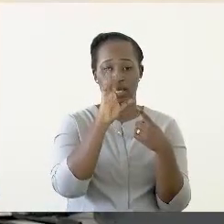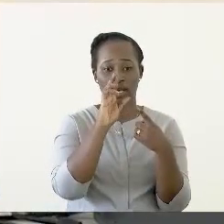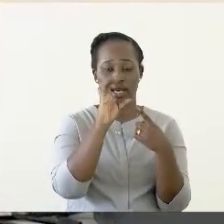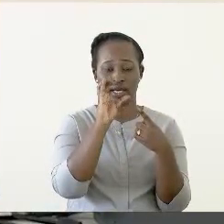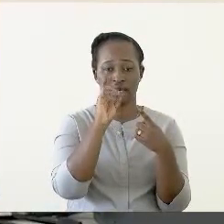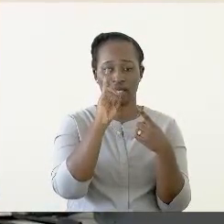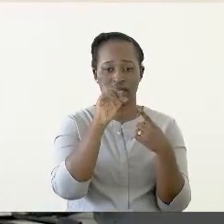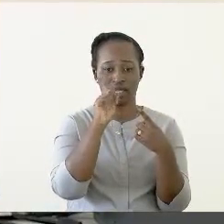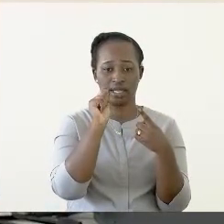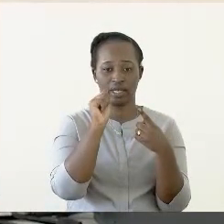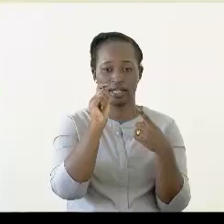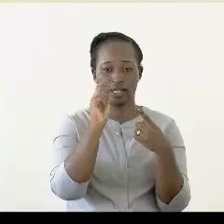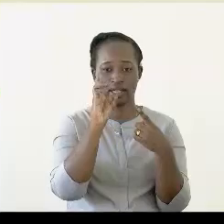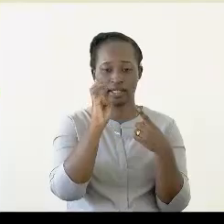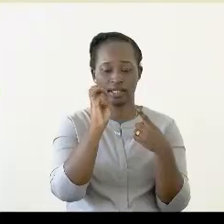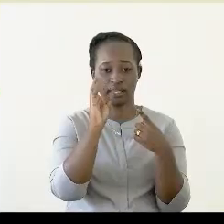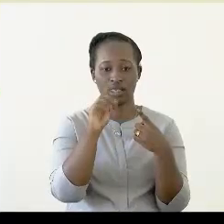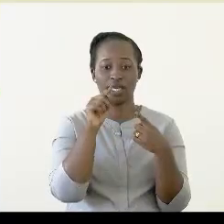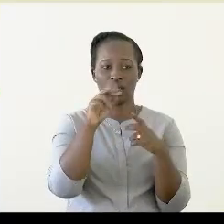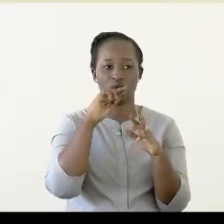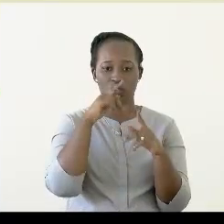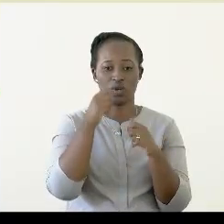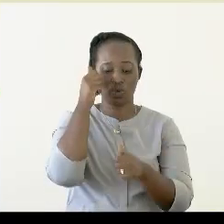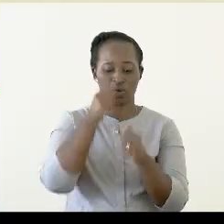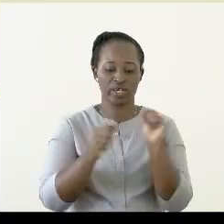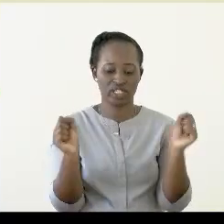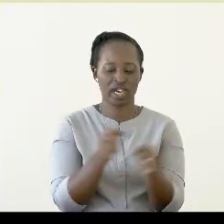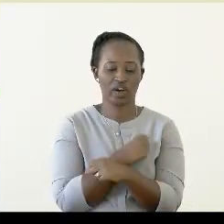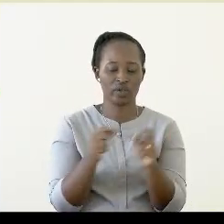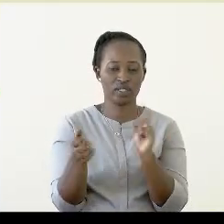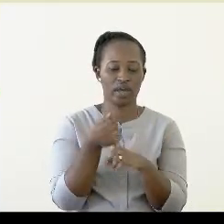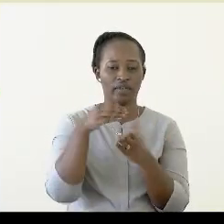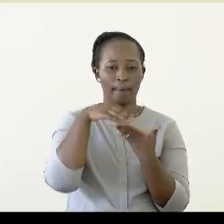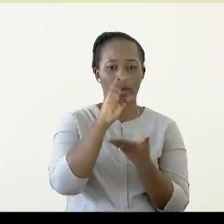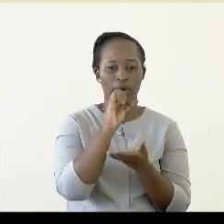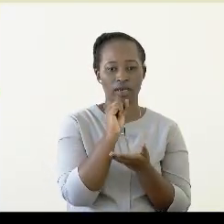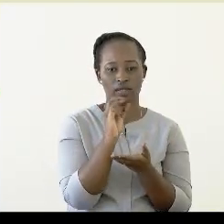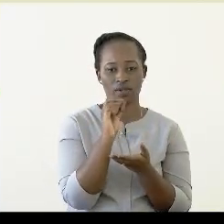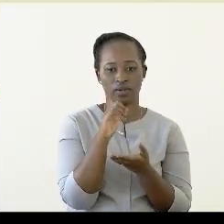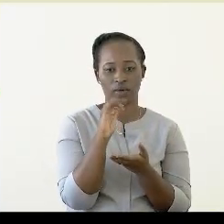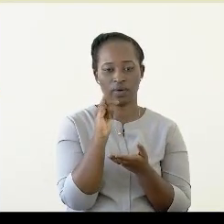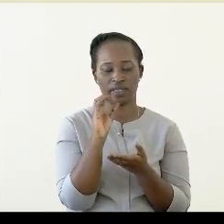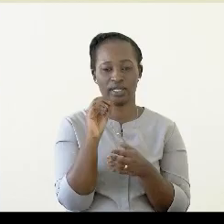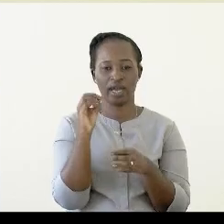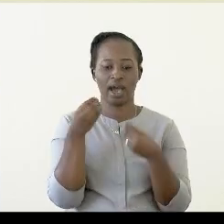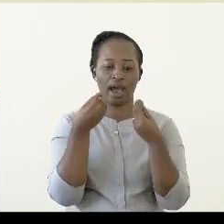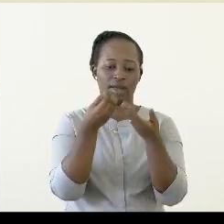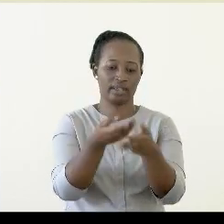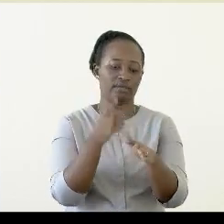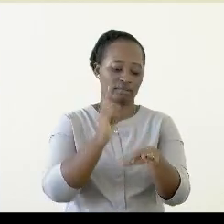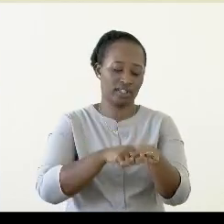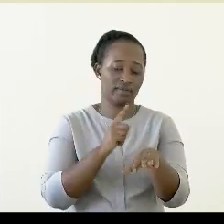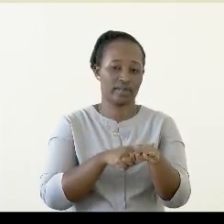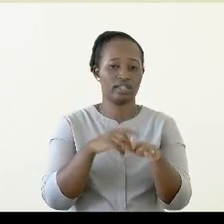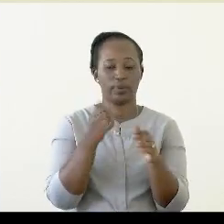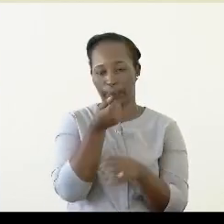solution which cannot dissolve more solute at a given temperature.